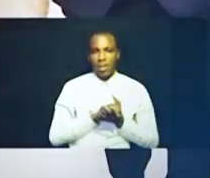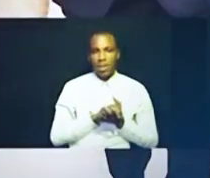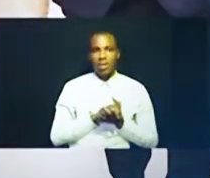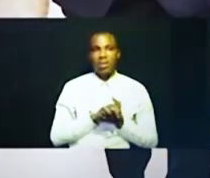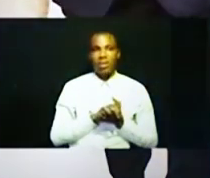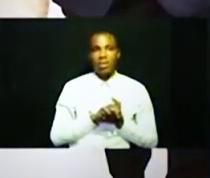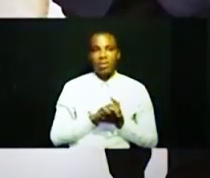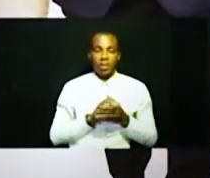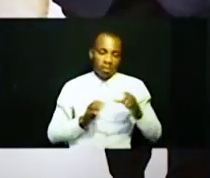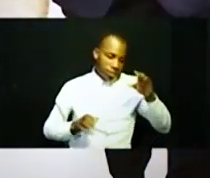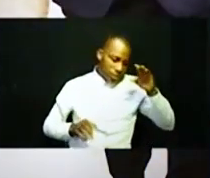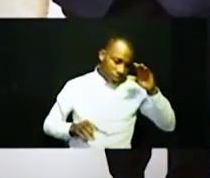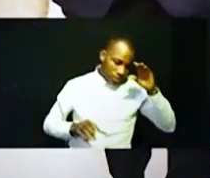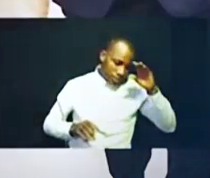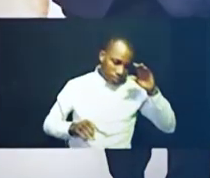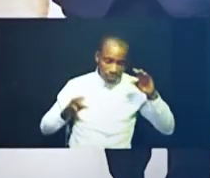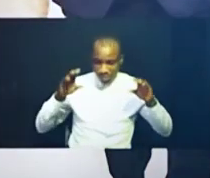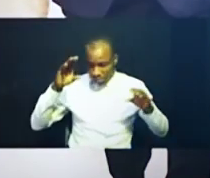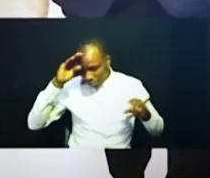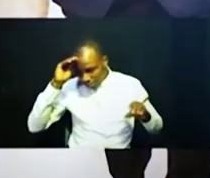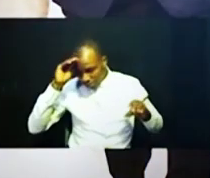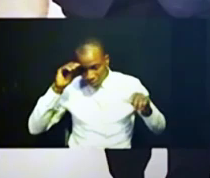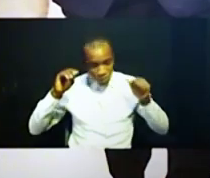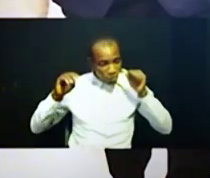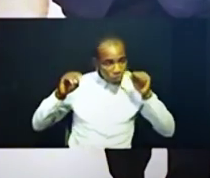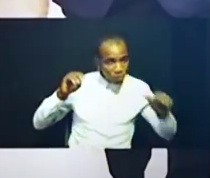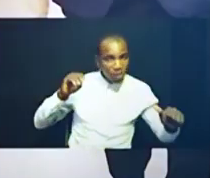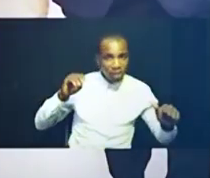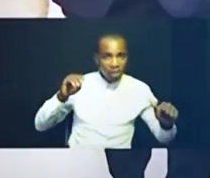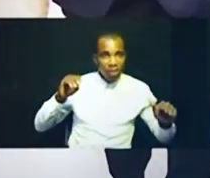The union of a man and a woman.